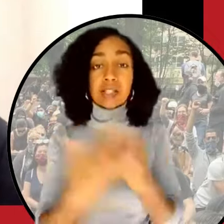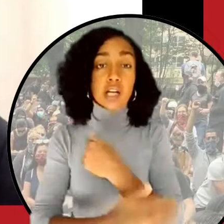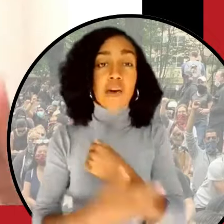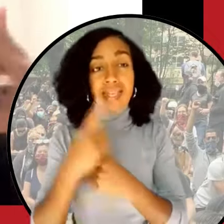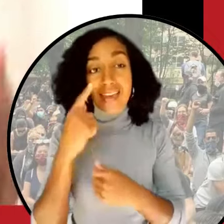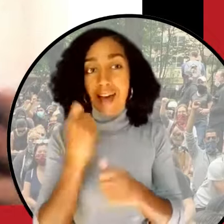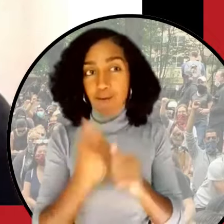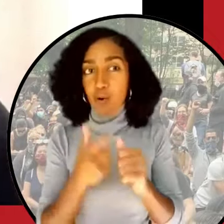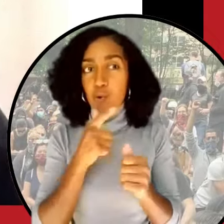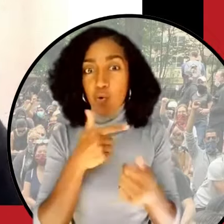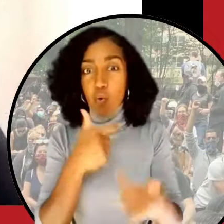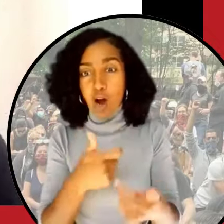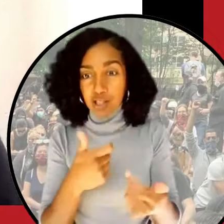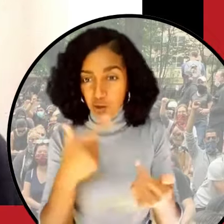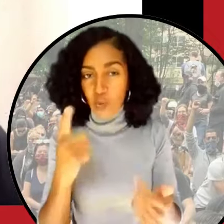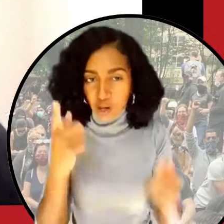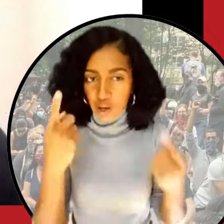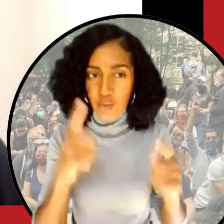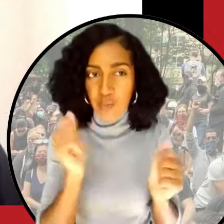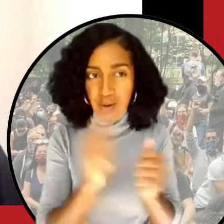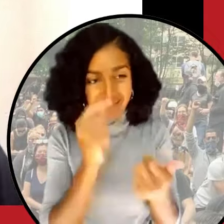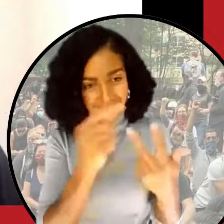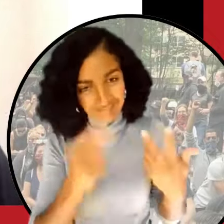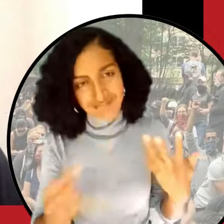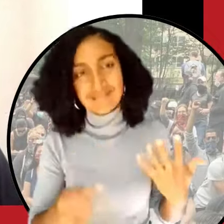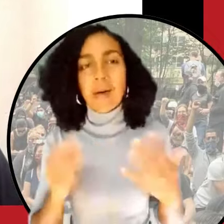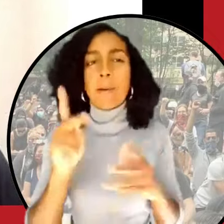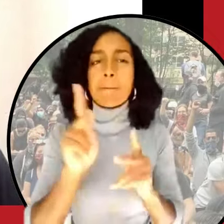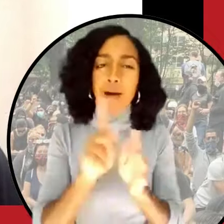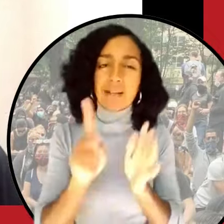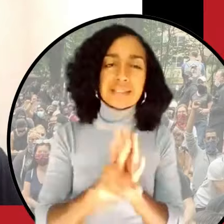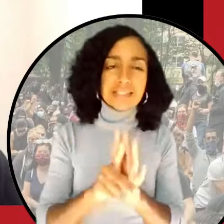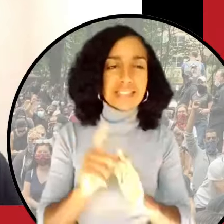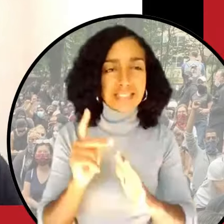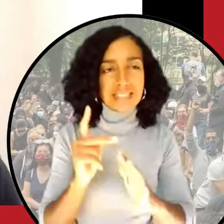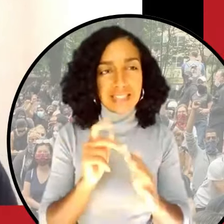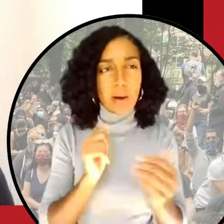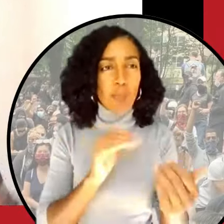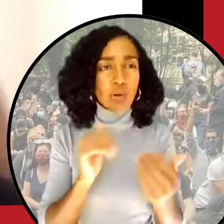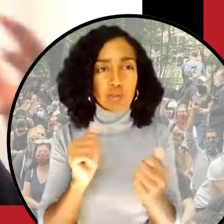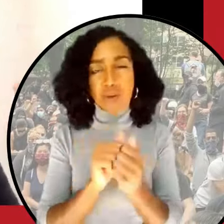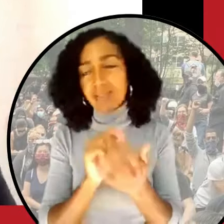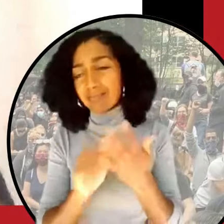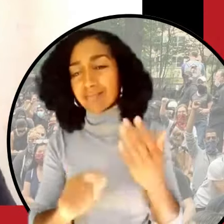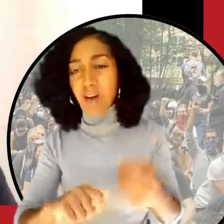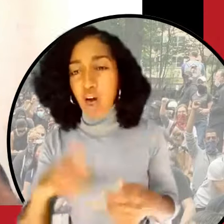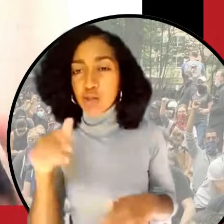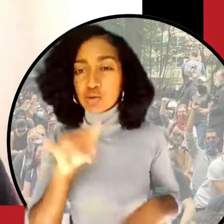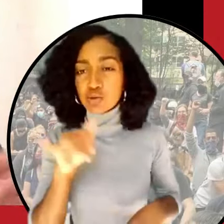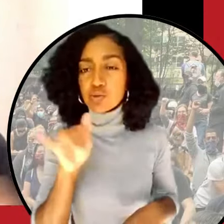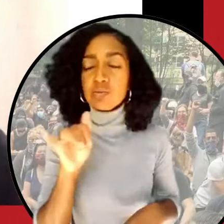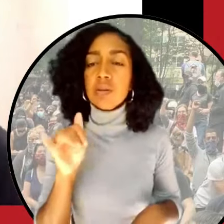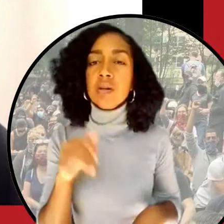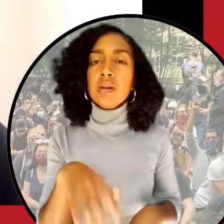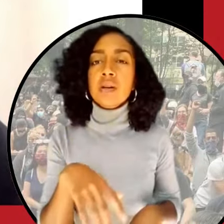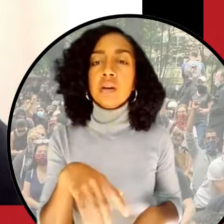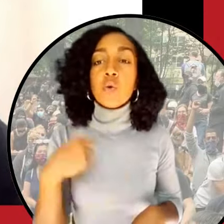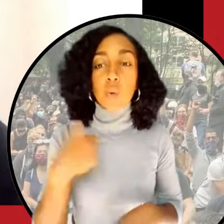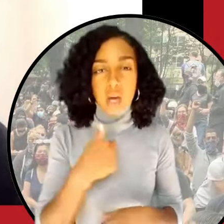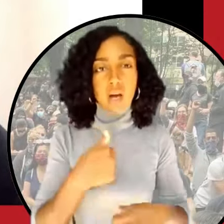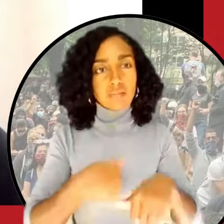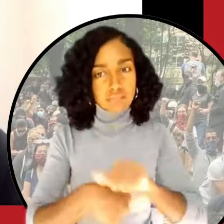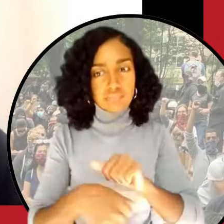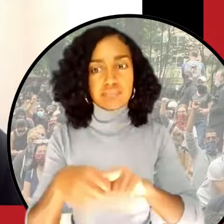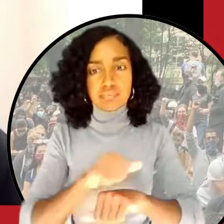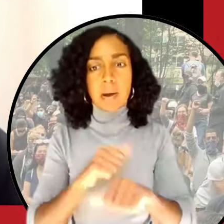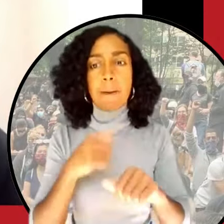call would agree with at least those policy platforms amongst many, many, many others, right? And so we are doing our due diligence to make sure that